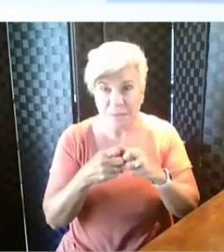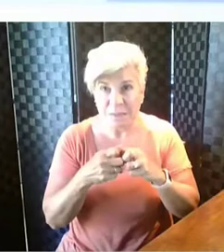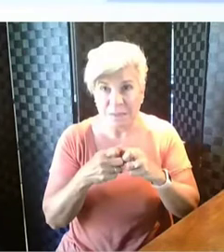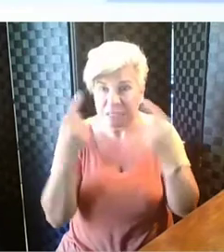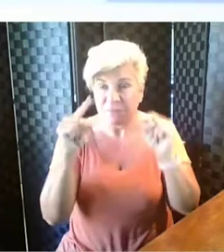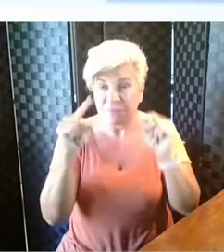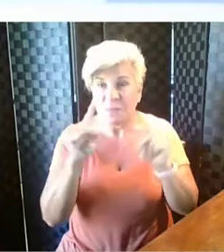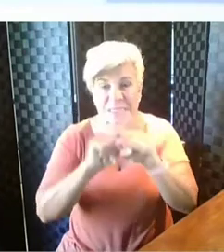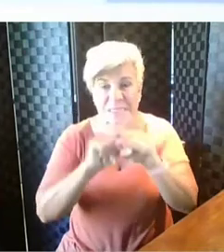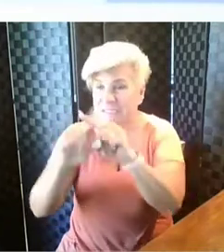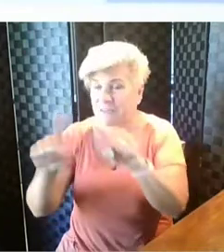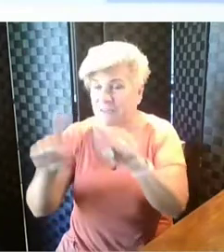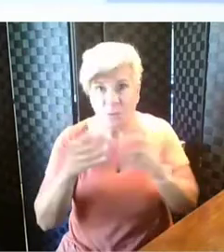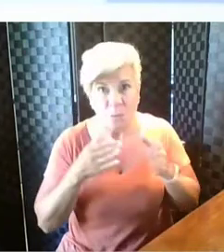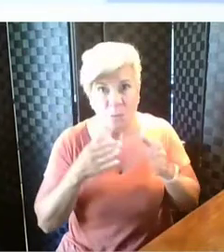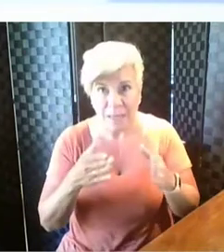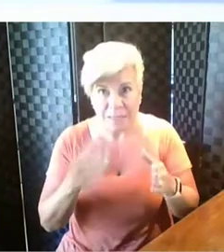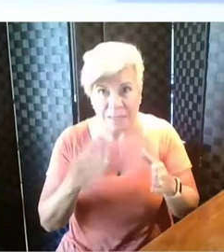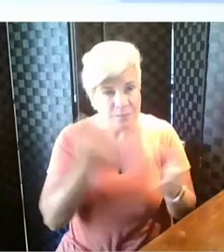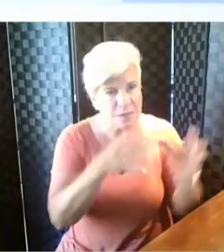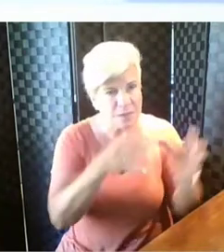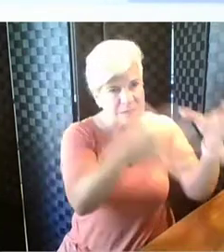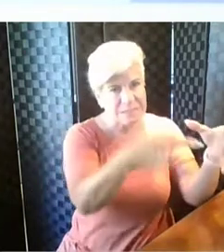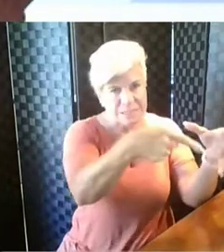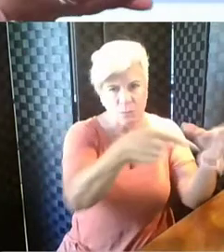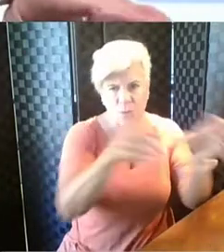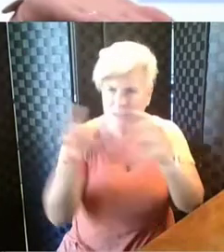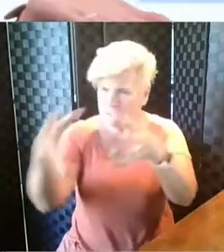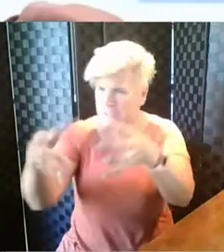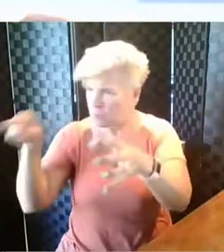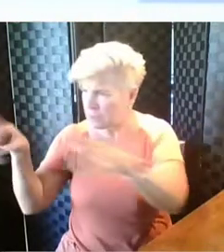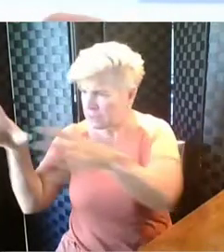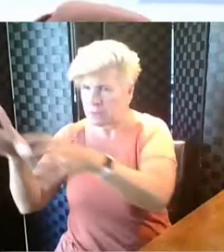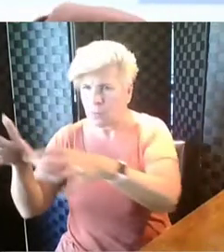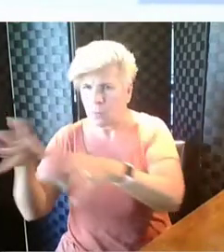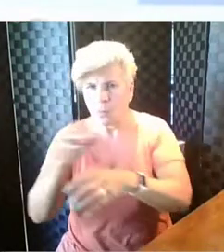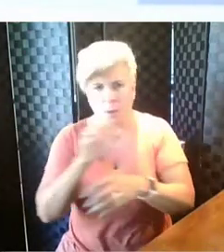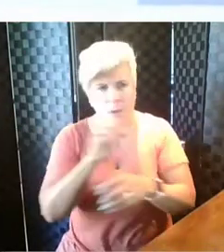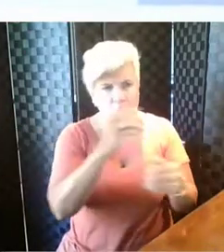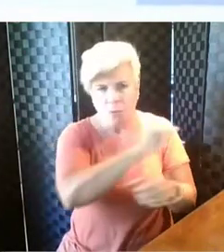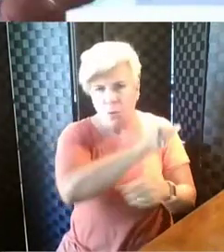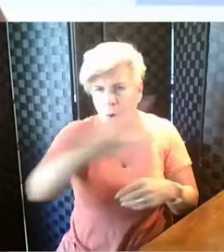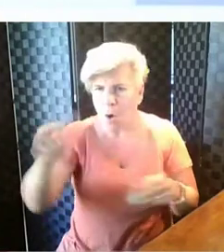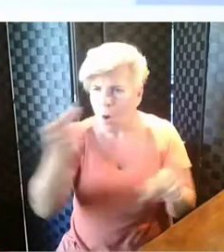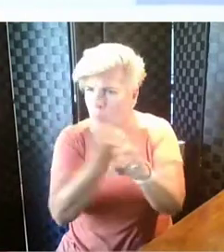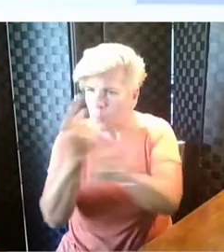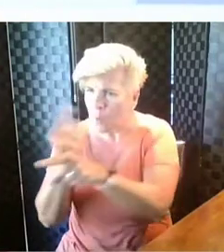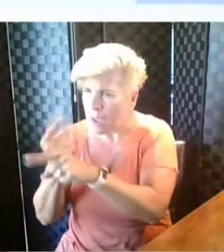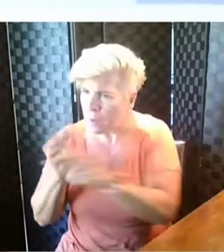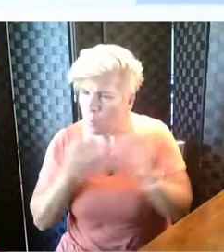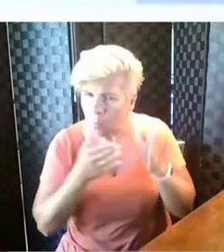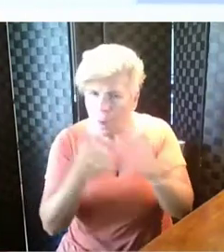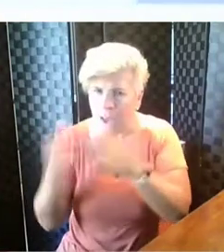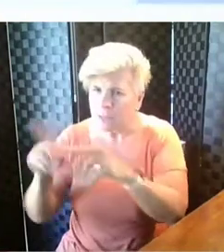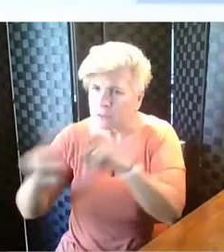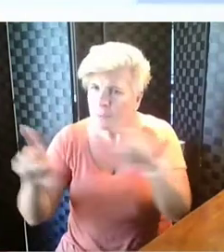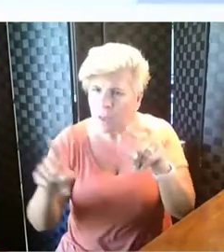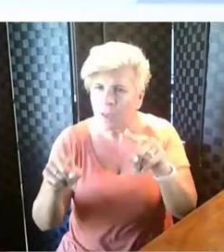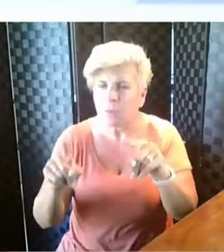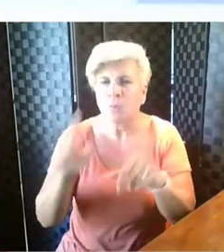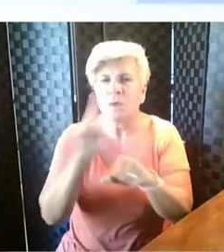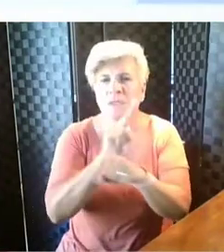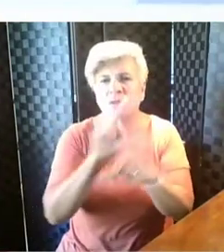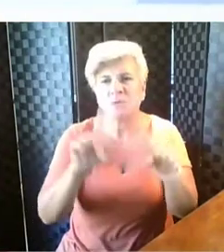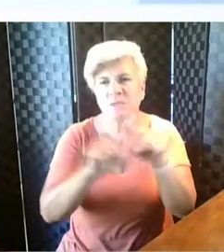just one way. And so if I use a different strategy than you do, we can both share what we've done differently to get the same